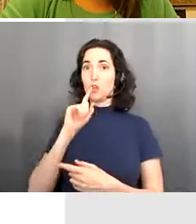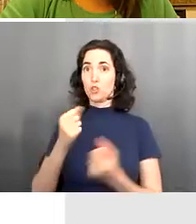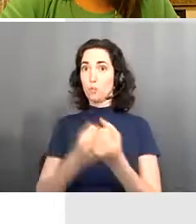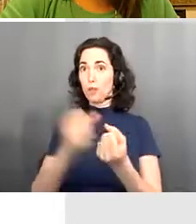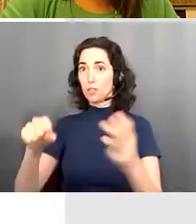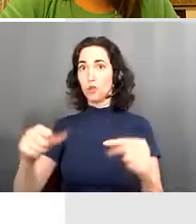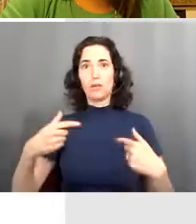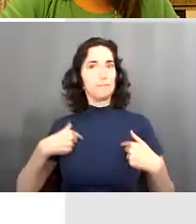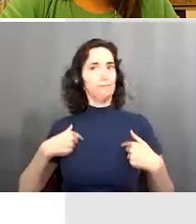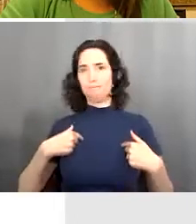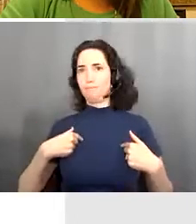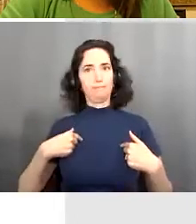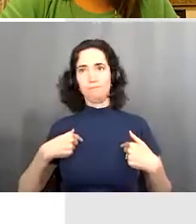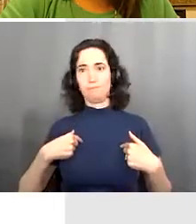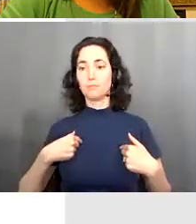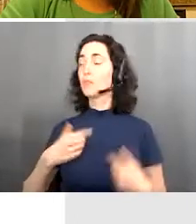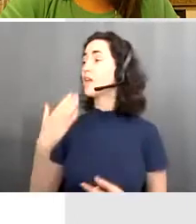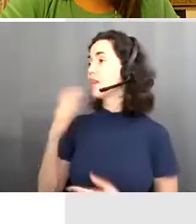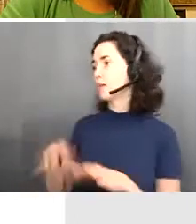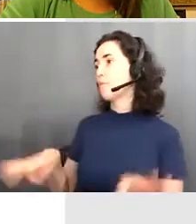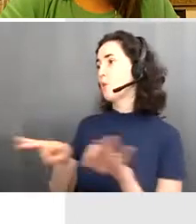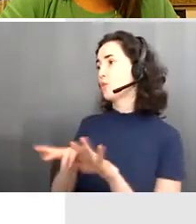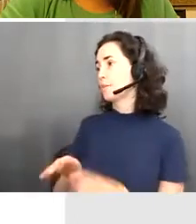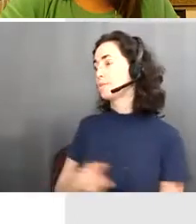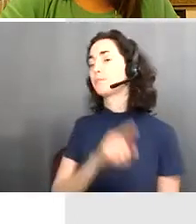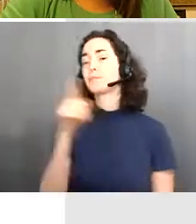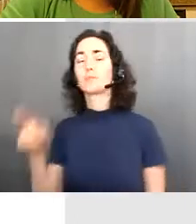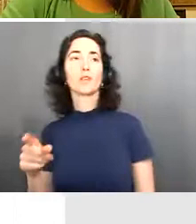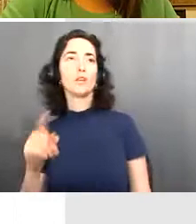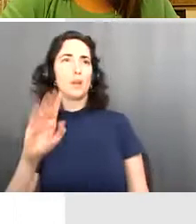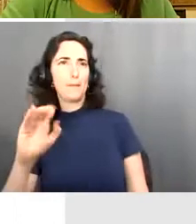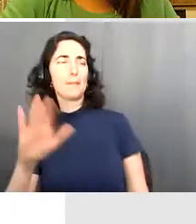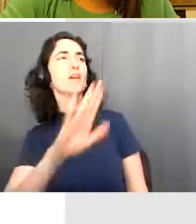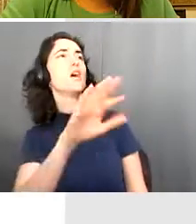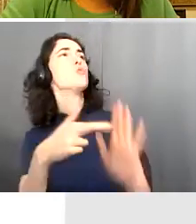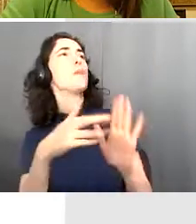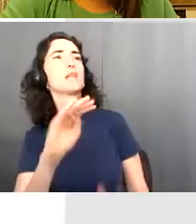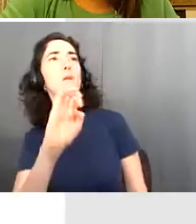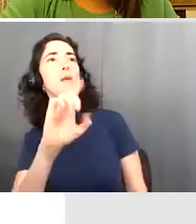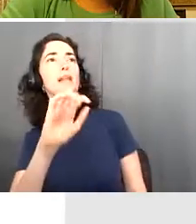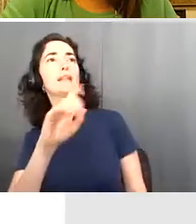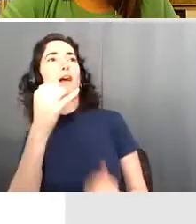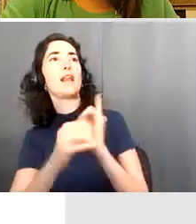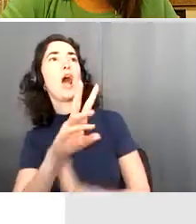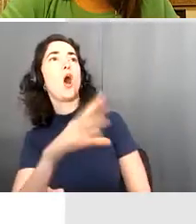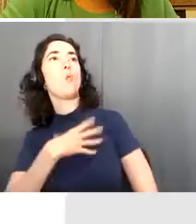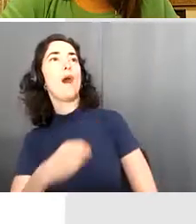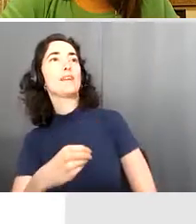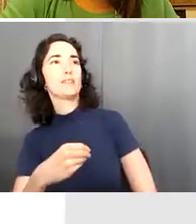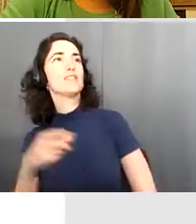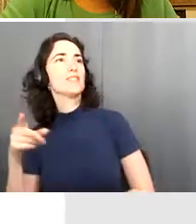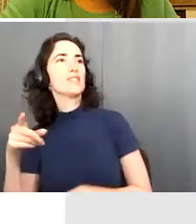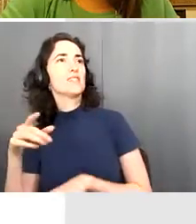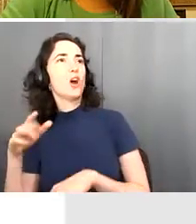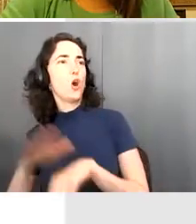so that's important. Thank you. Chris, Representative Melinda White is on the line and she can't unmute because she's calling from a